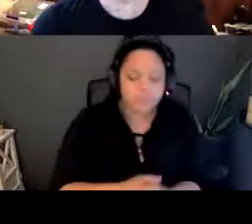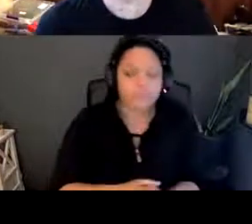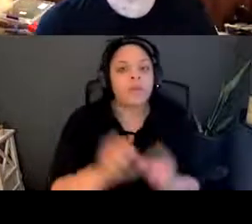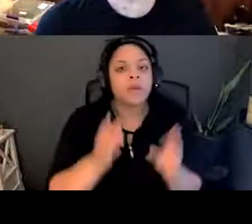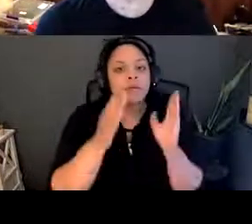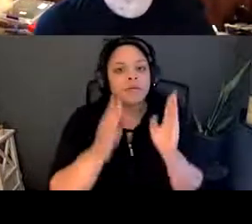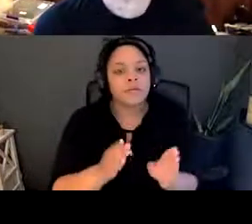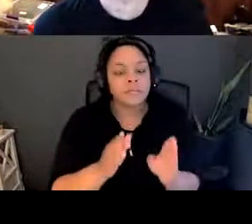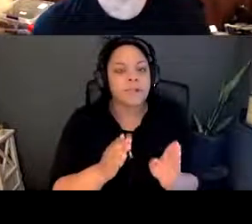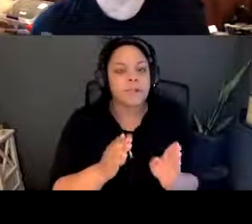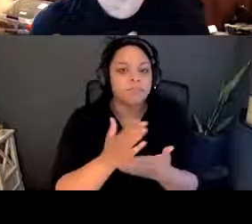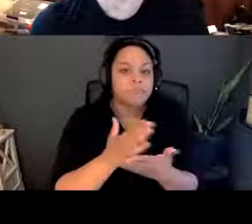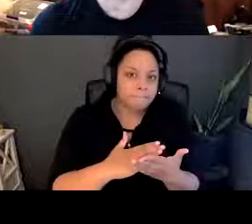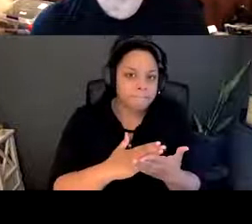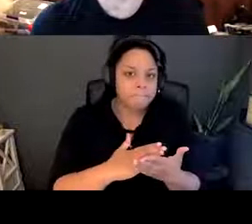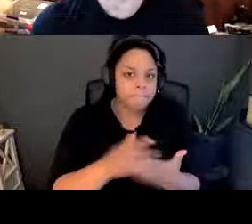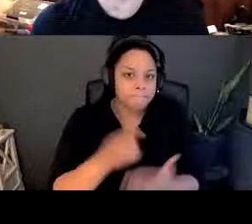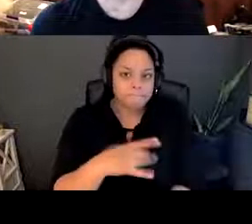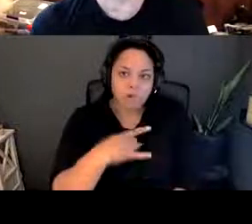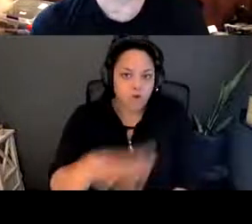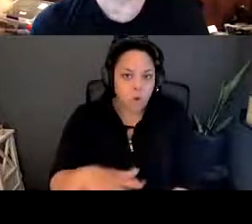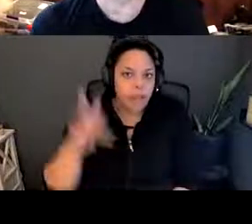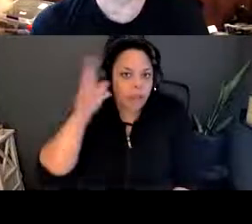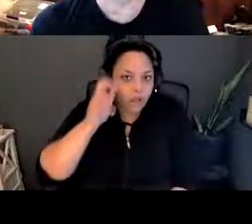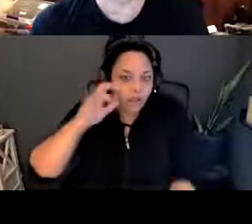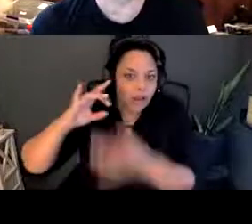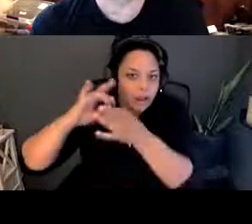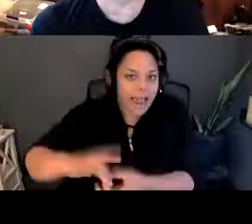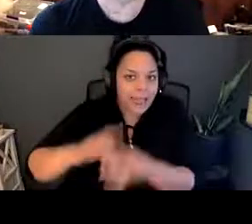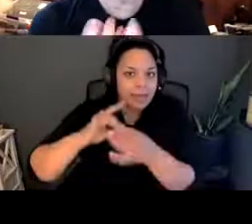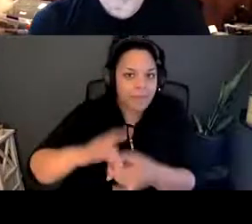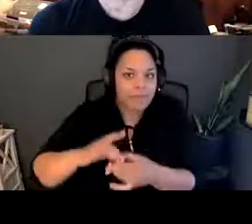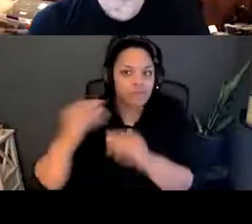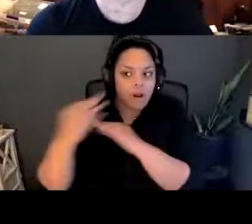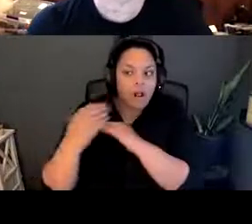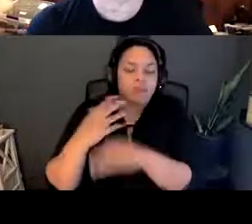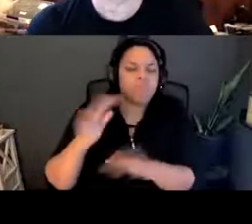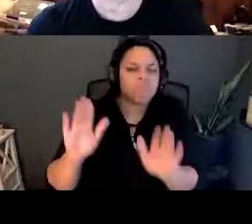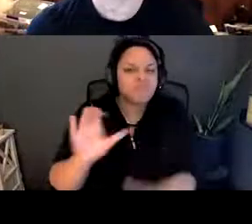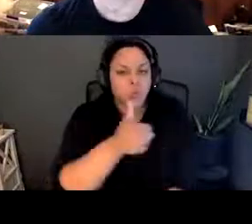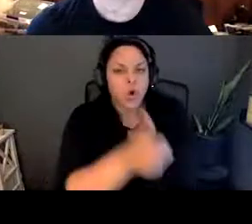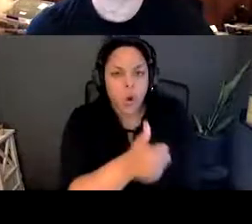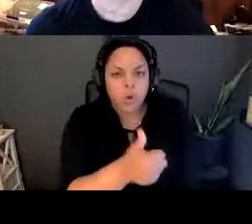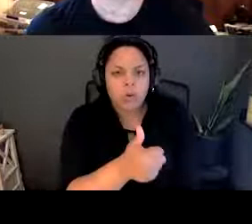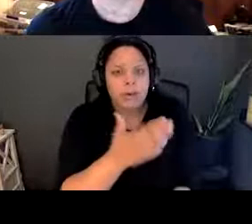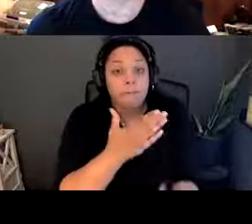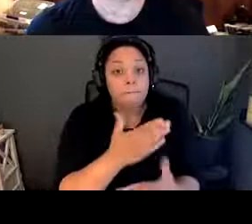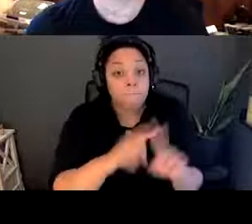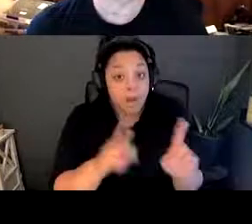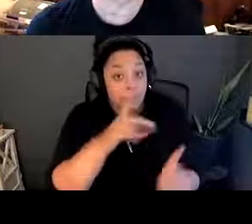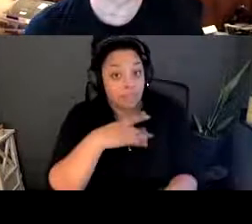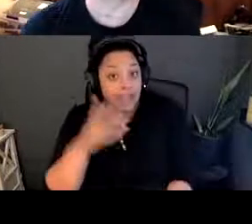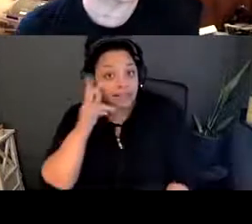Some people don't like guided meditations, and it's better for them just to do it on their own. But absolutely, I think the Headspace app